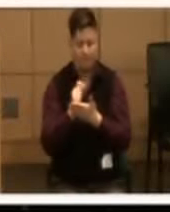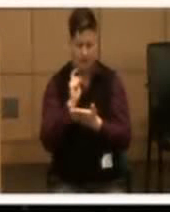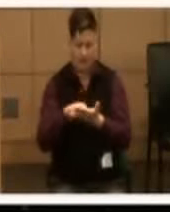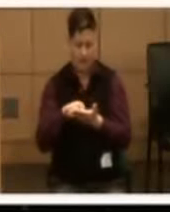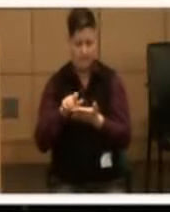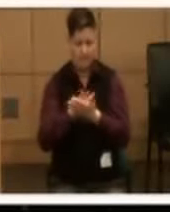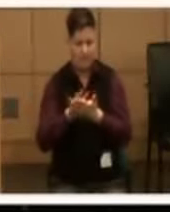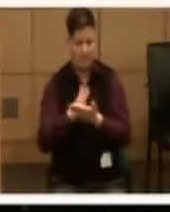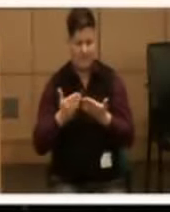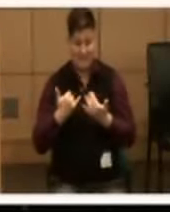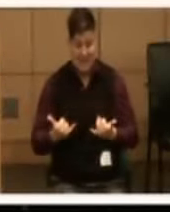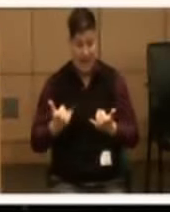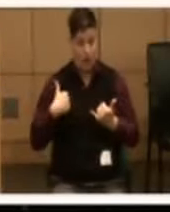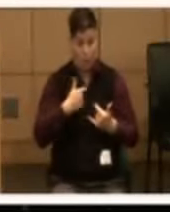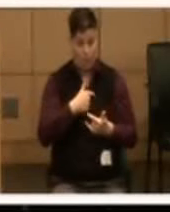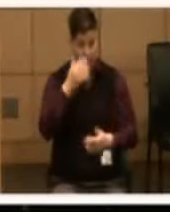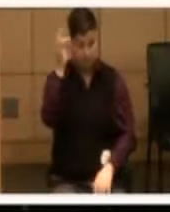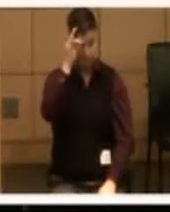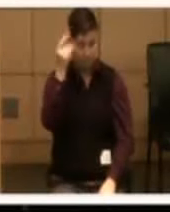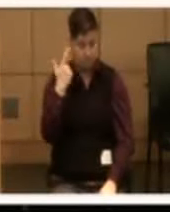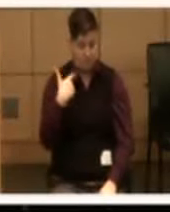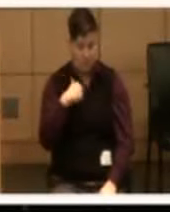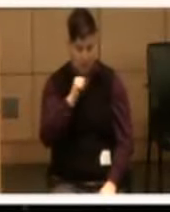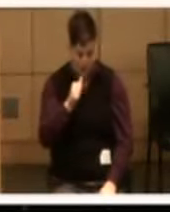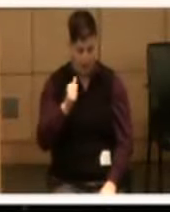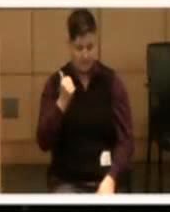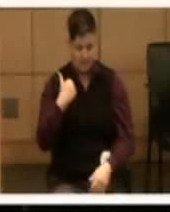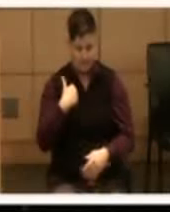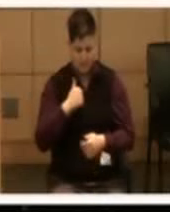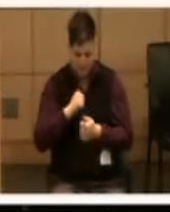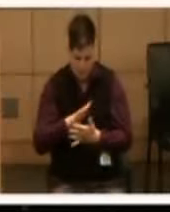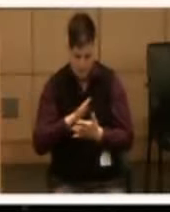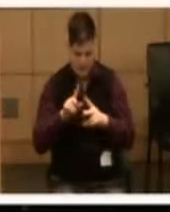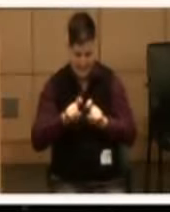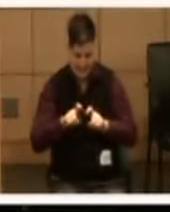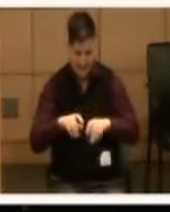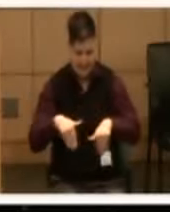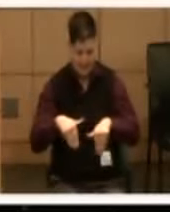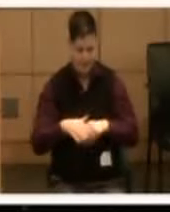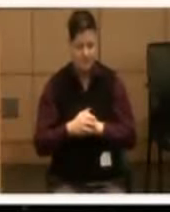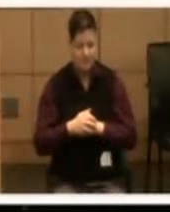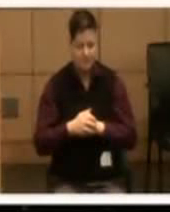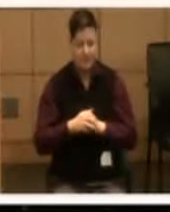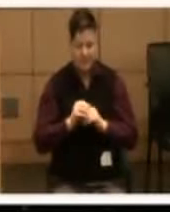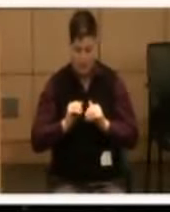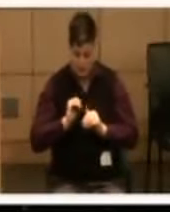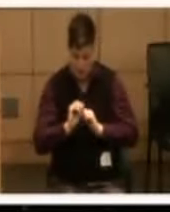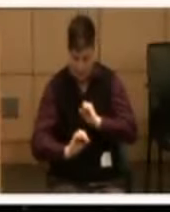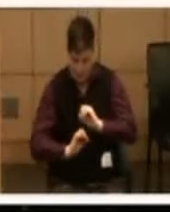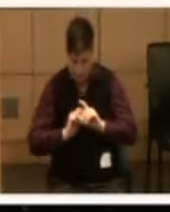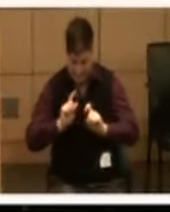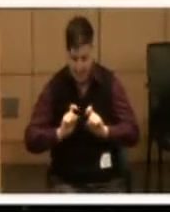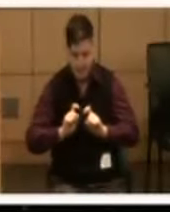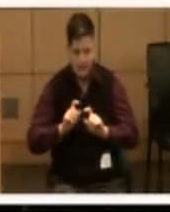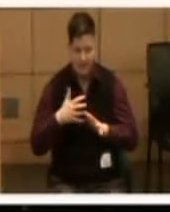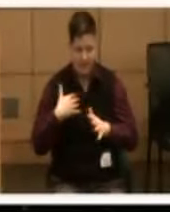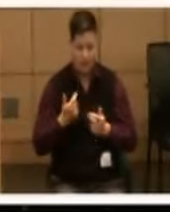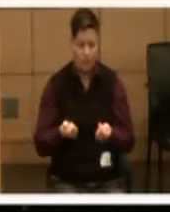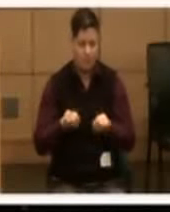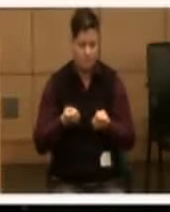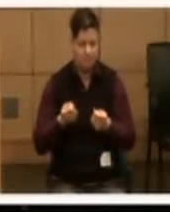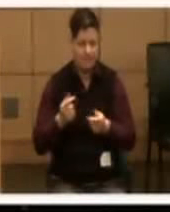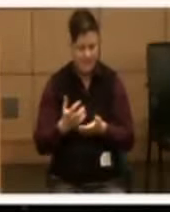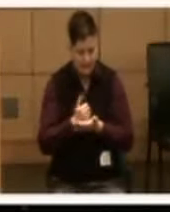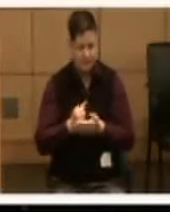aren't capturing clearly. But I do think that there will be a difference in the data for sure. Yeah. Do you think there will be